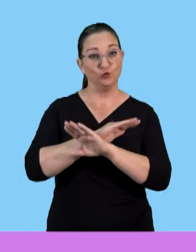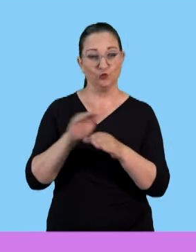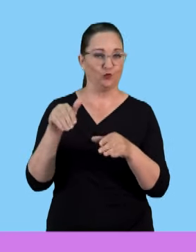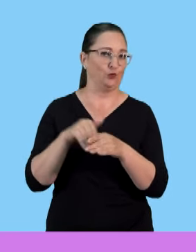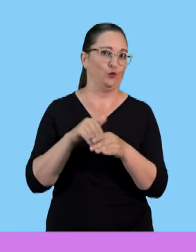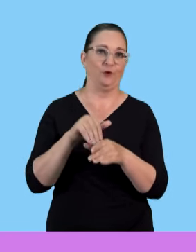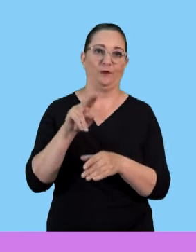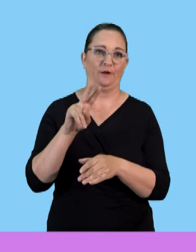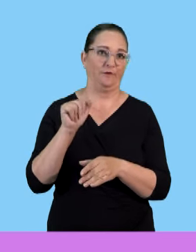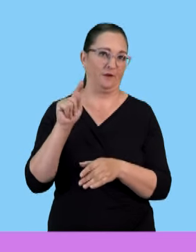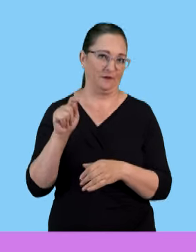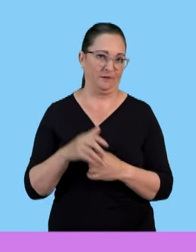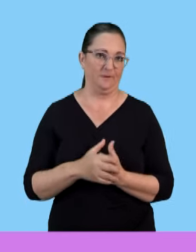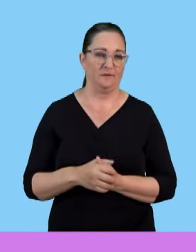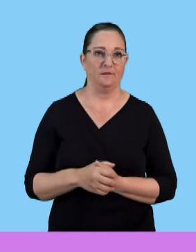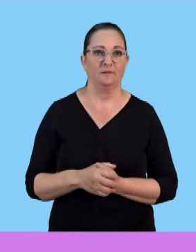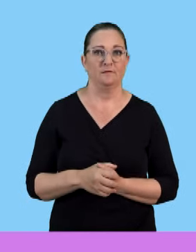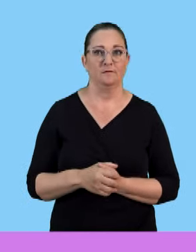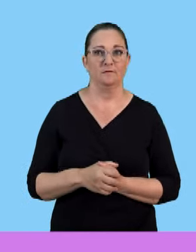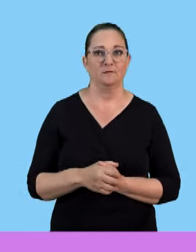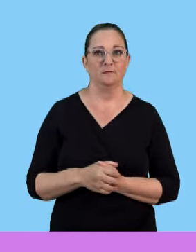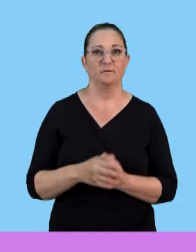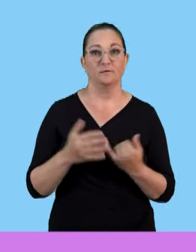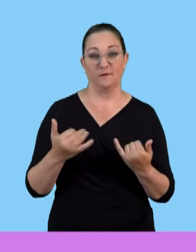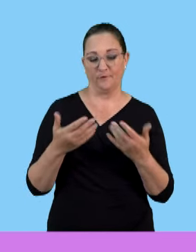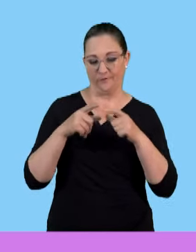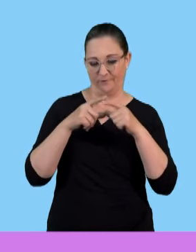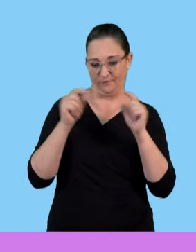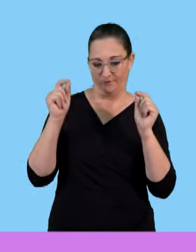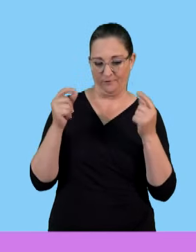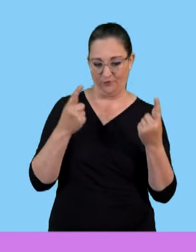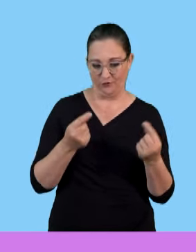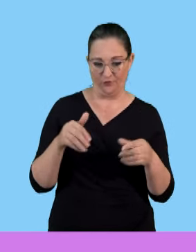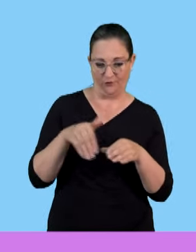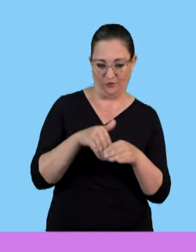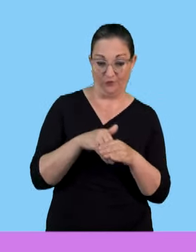include VAT. Now, We are done with what we are given as our